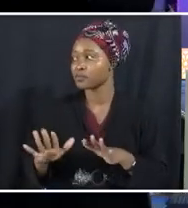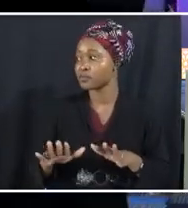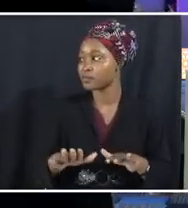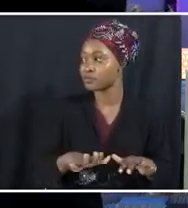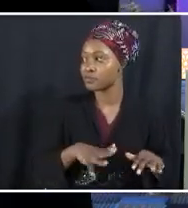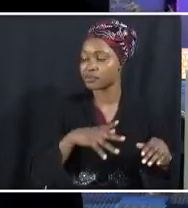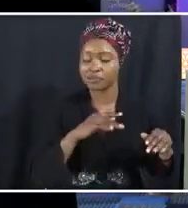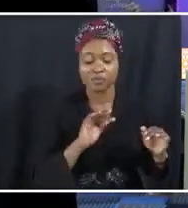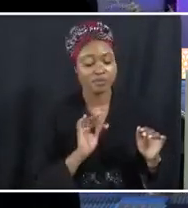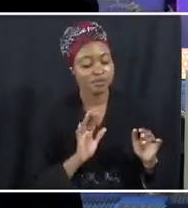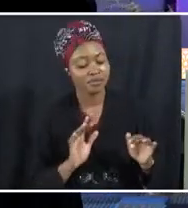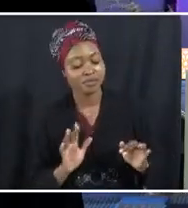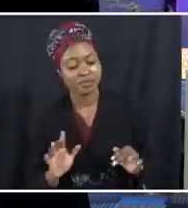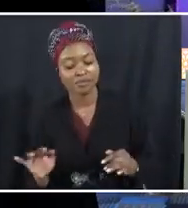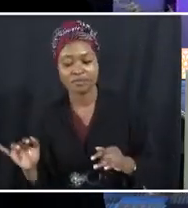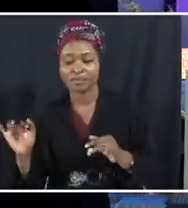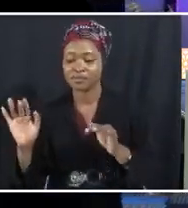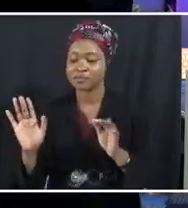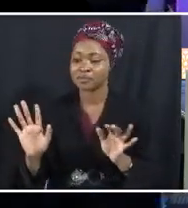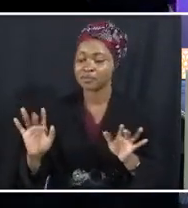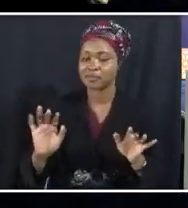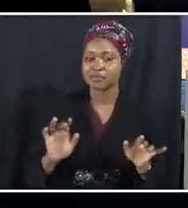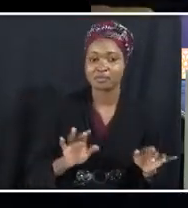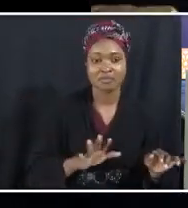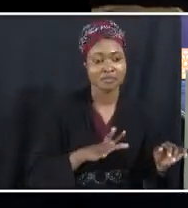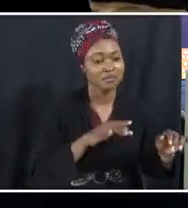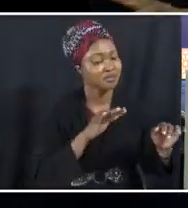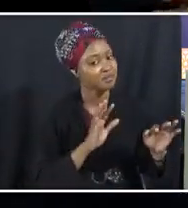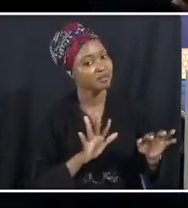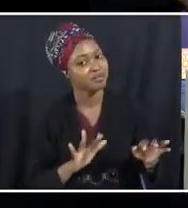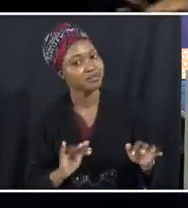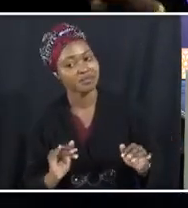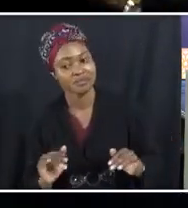river, soon our pilgrimage will